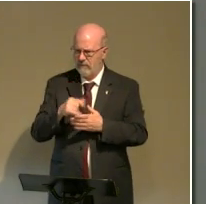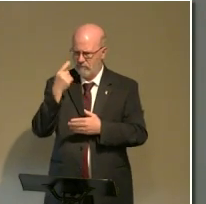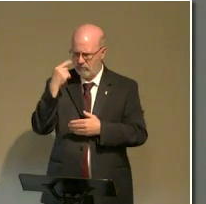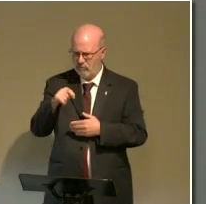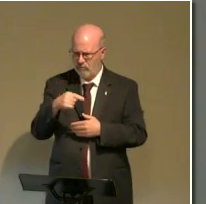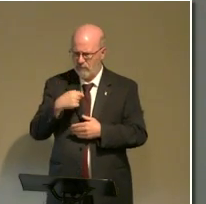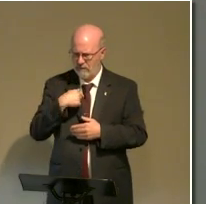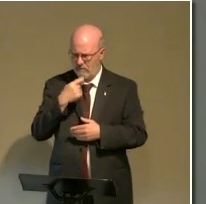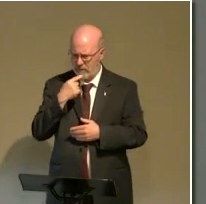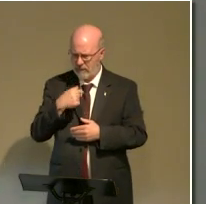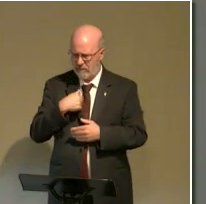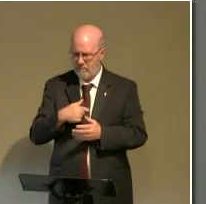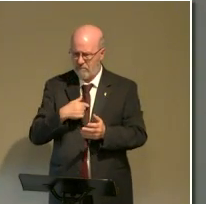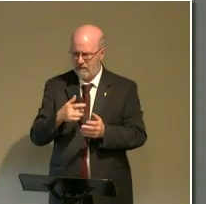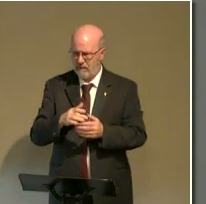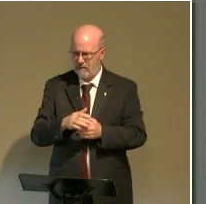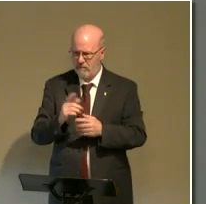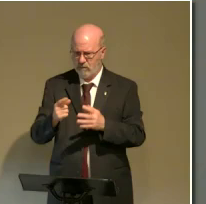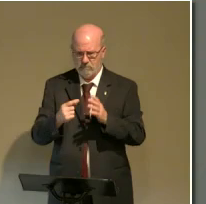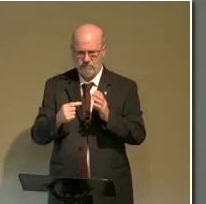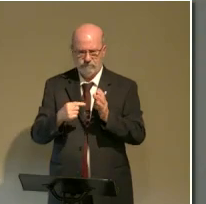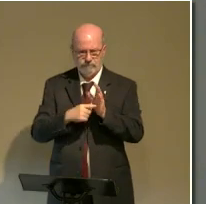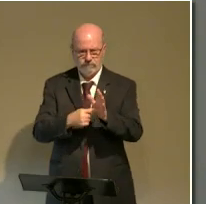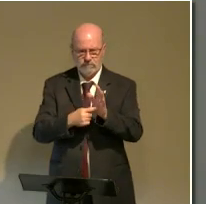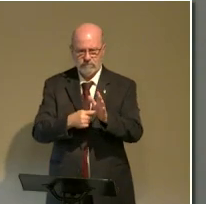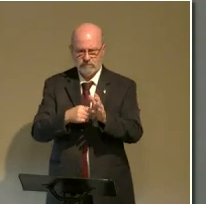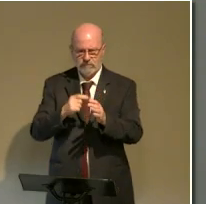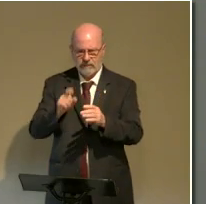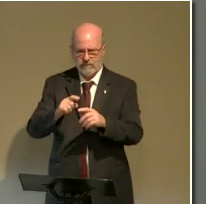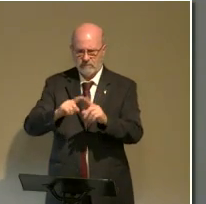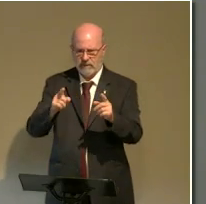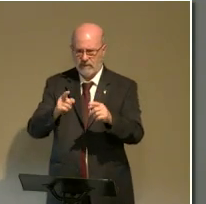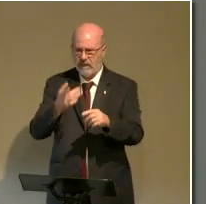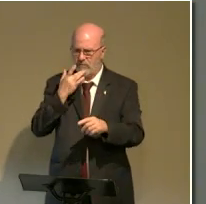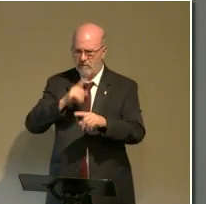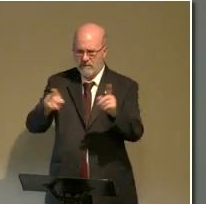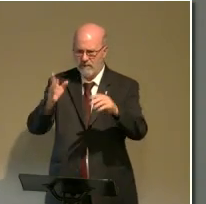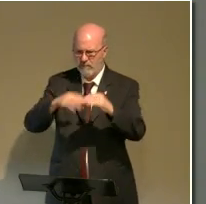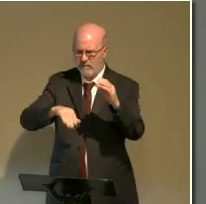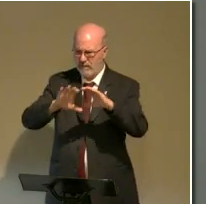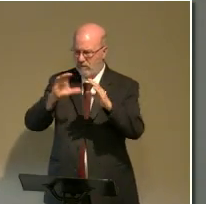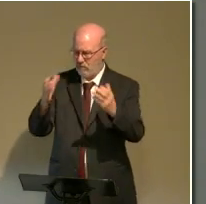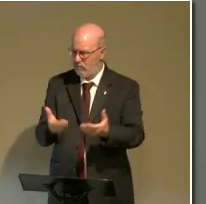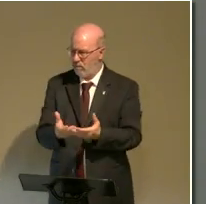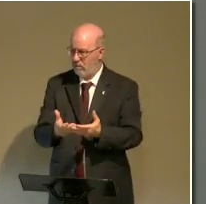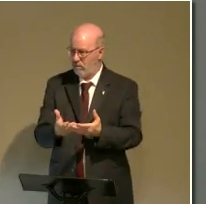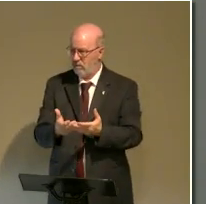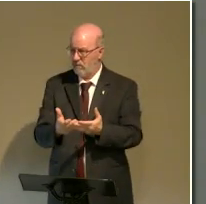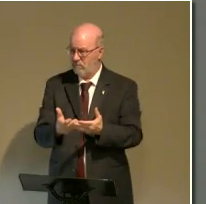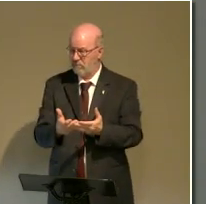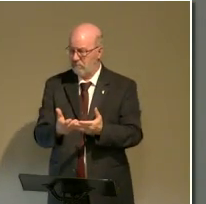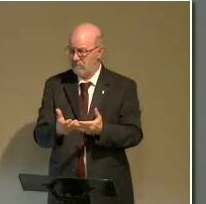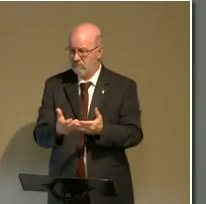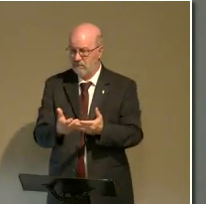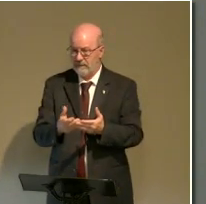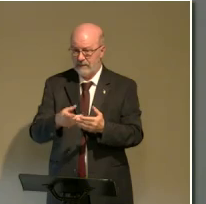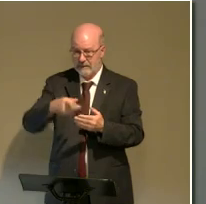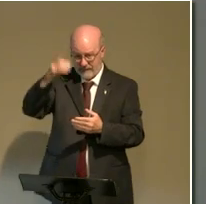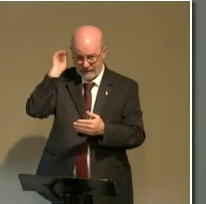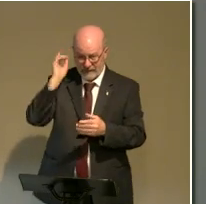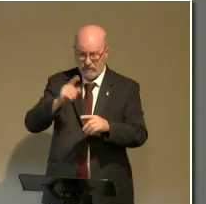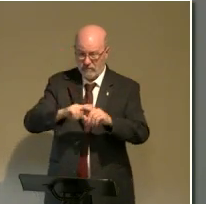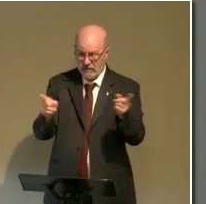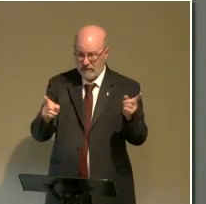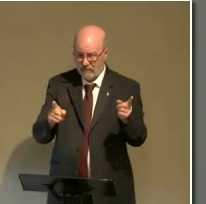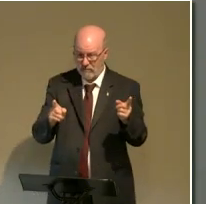you to tell me. We ought to stick out, right? We ought to be different than the rest of the world. In more ways than one, right? And Daniel was different.